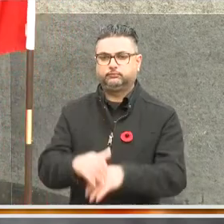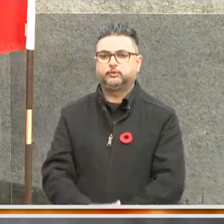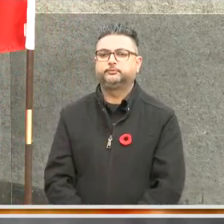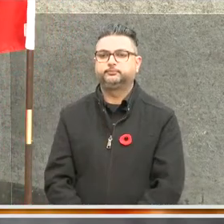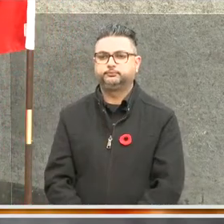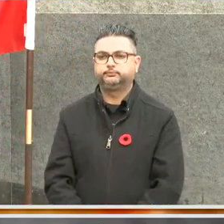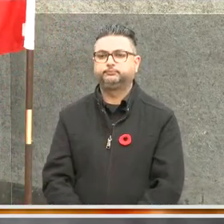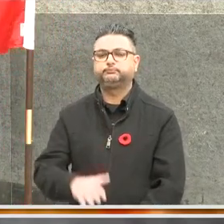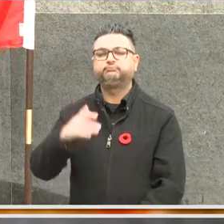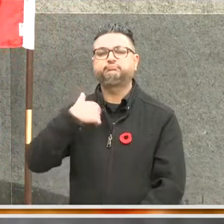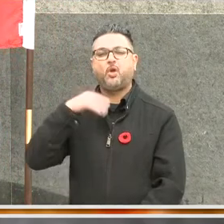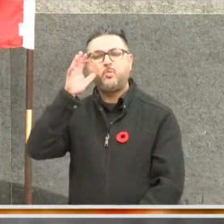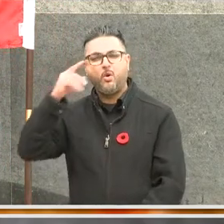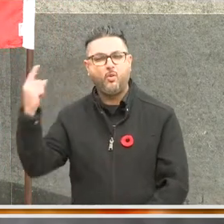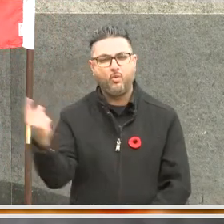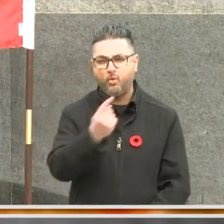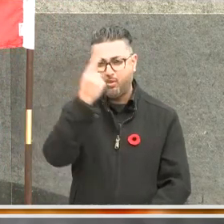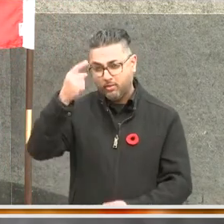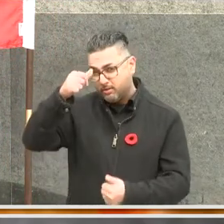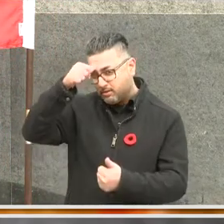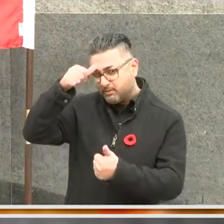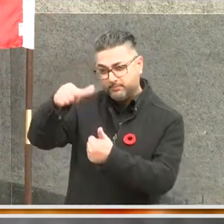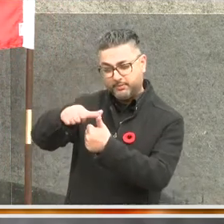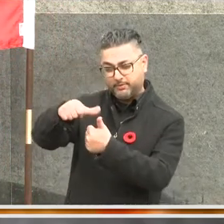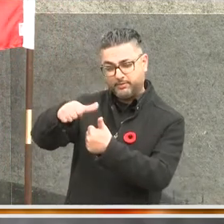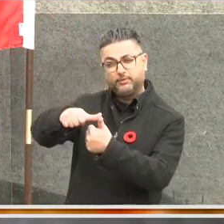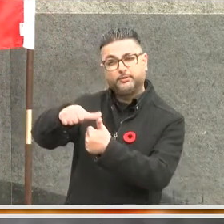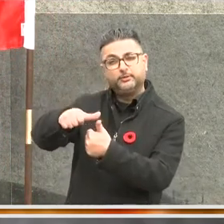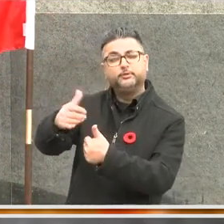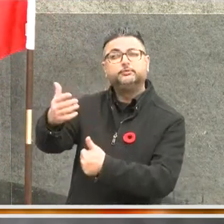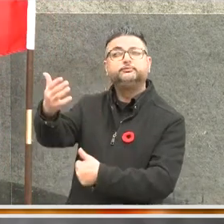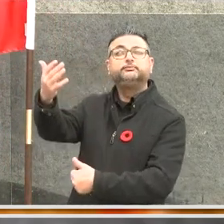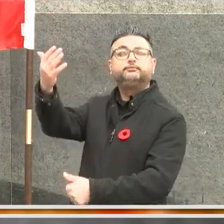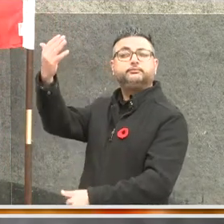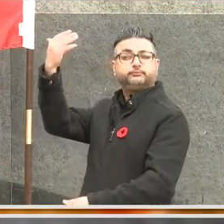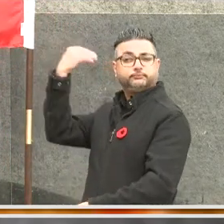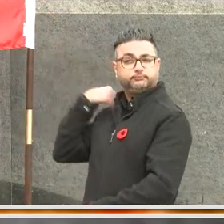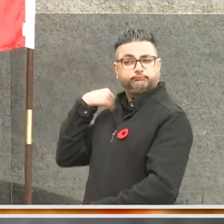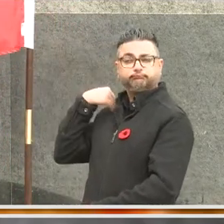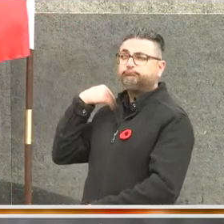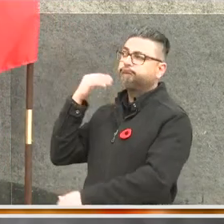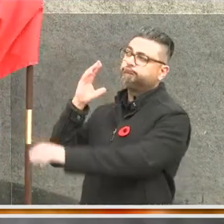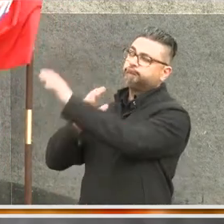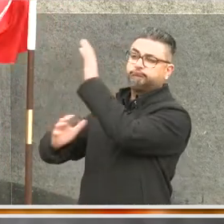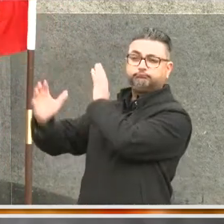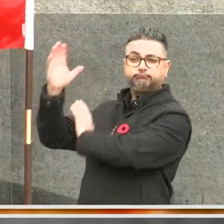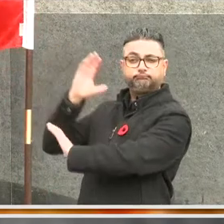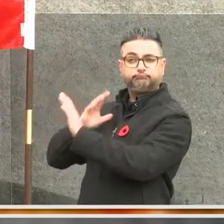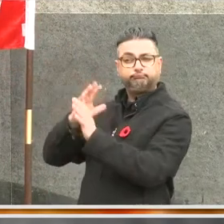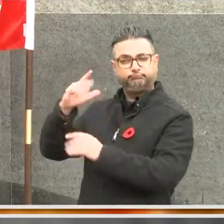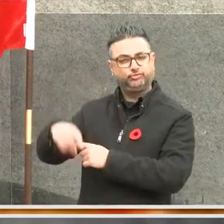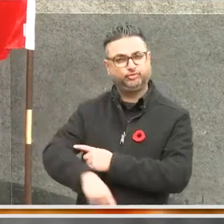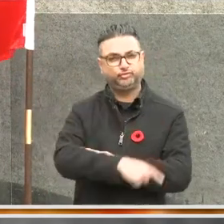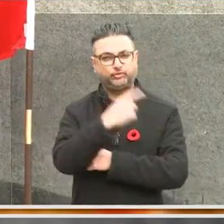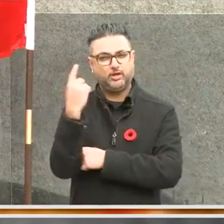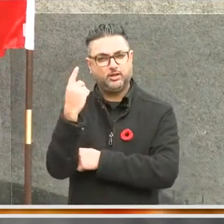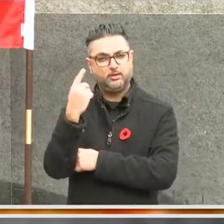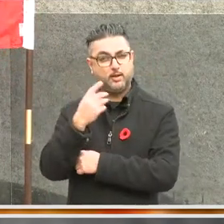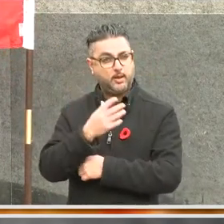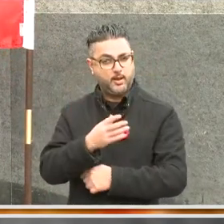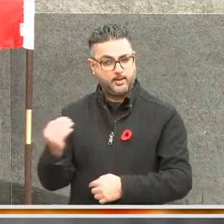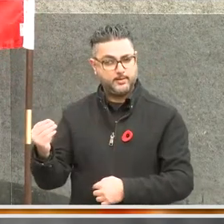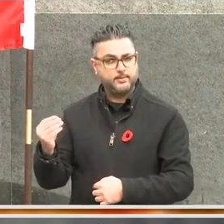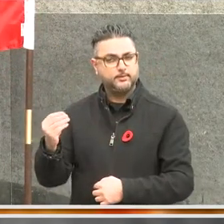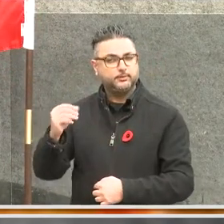the past, Nungwejebuk, today, Nashwabung Yabo Wanajebuk, and what's going to happen tomorrow.